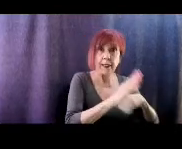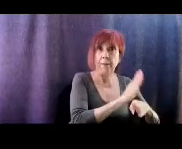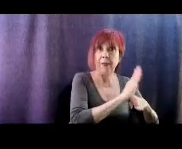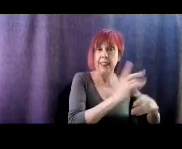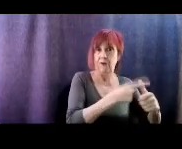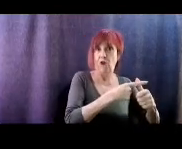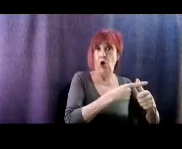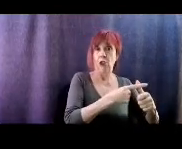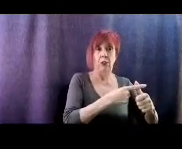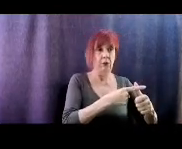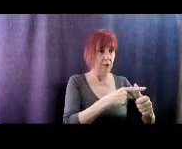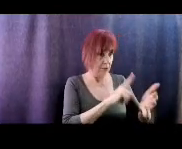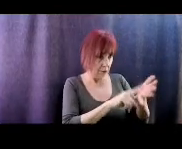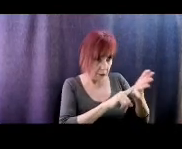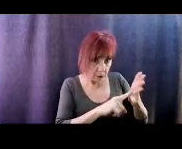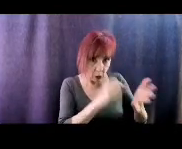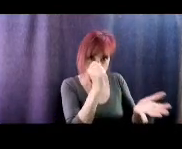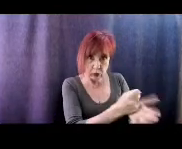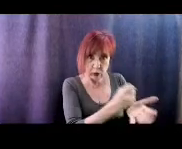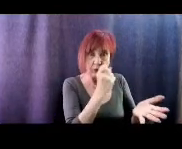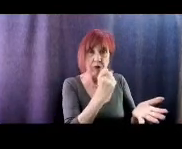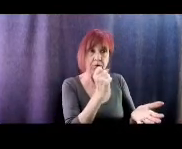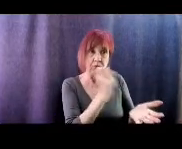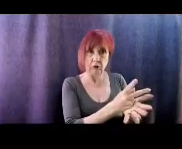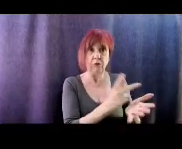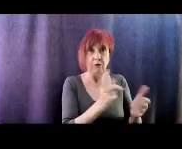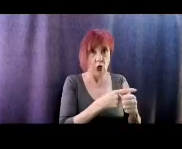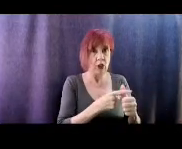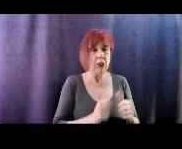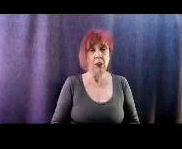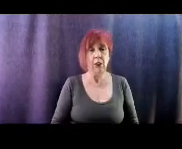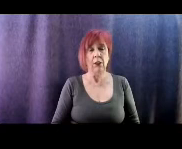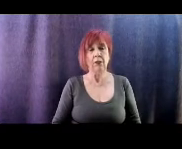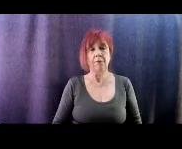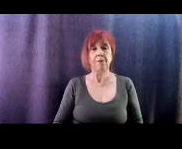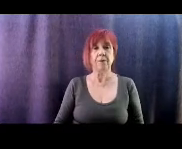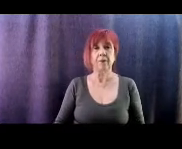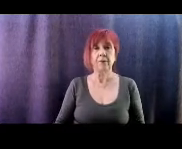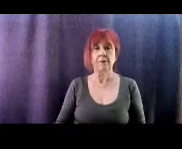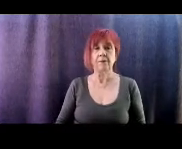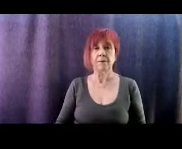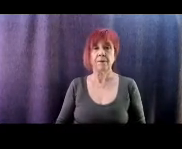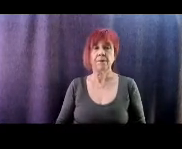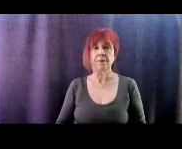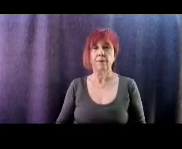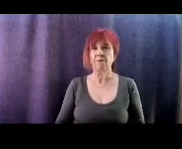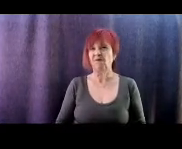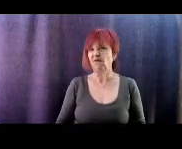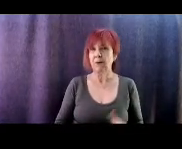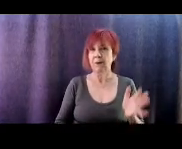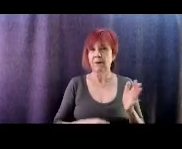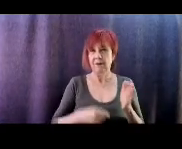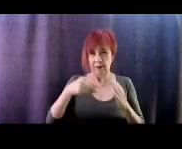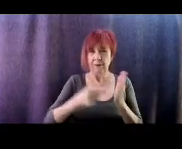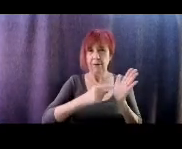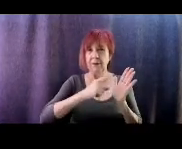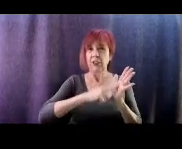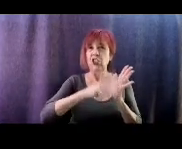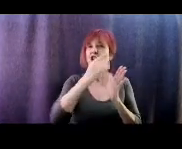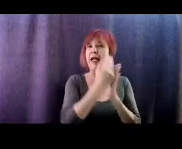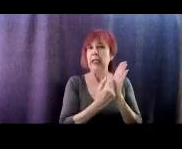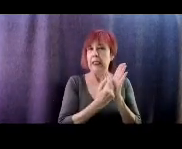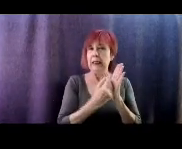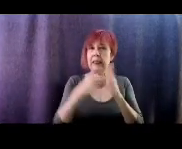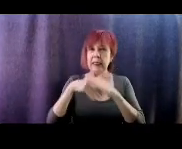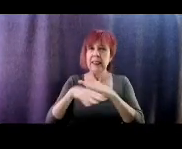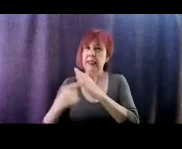I'm just moving along quickly. Let's go on. Here is a checklist that you can use. It's in the manual for going in and doing